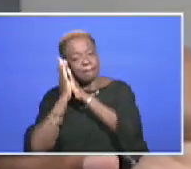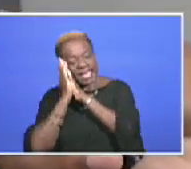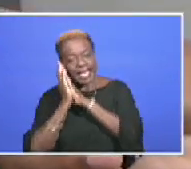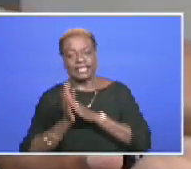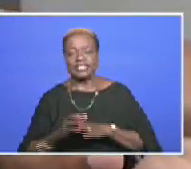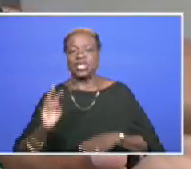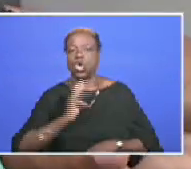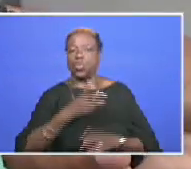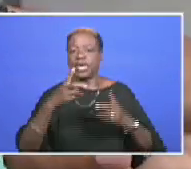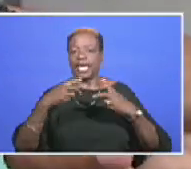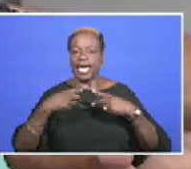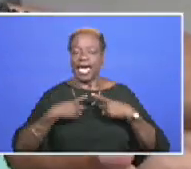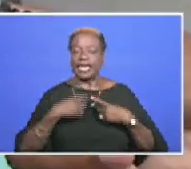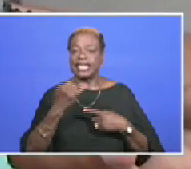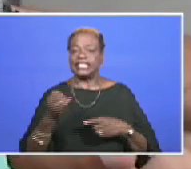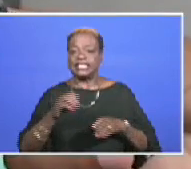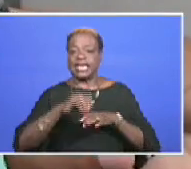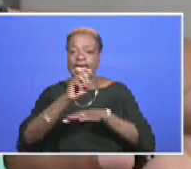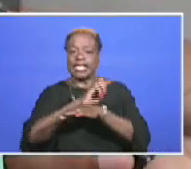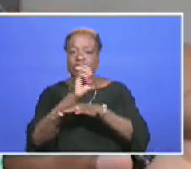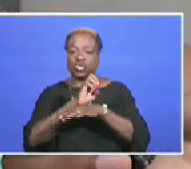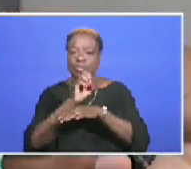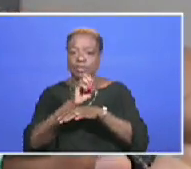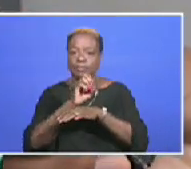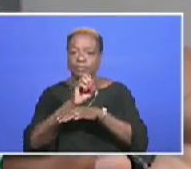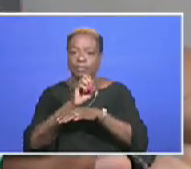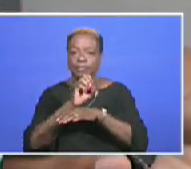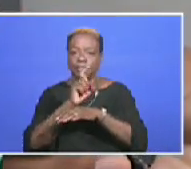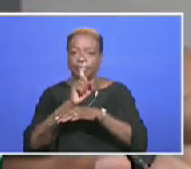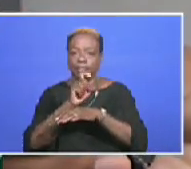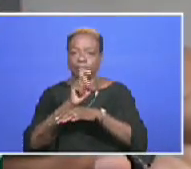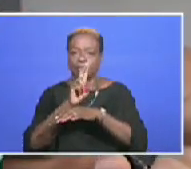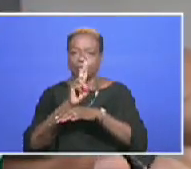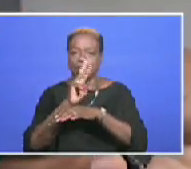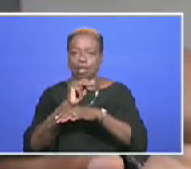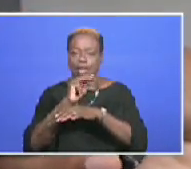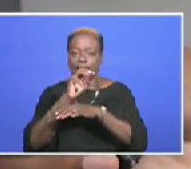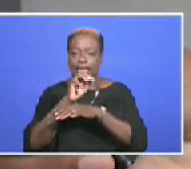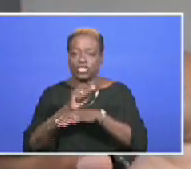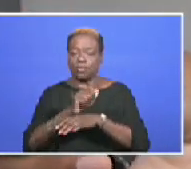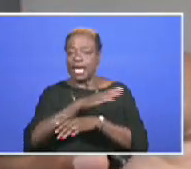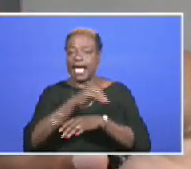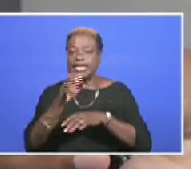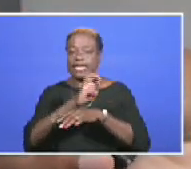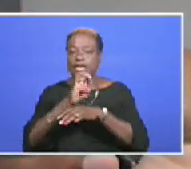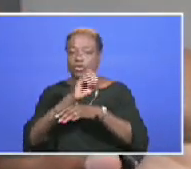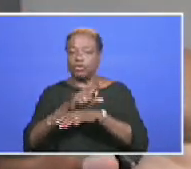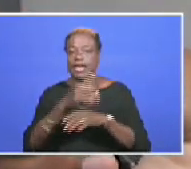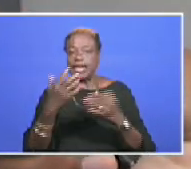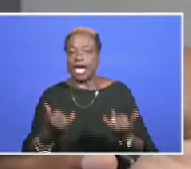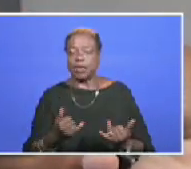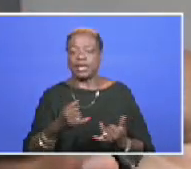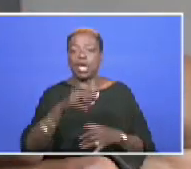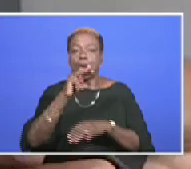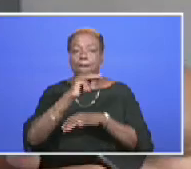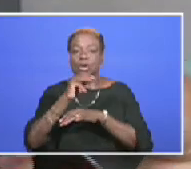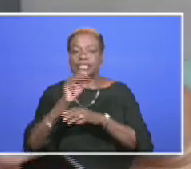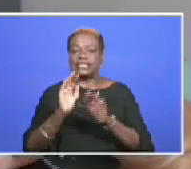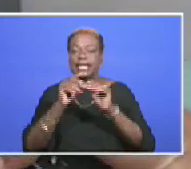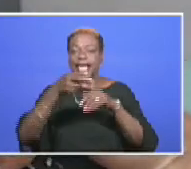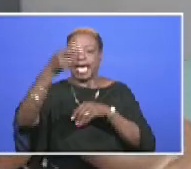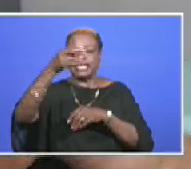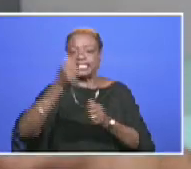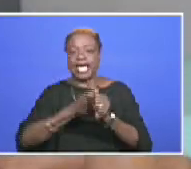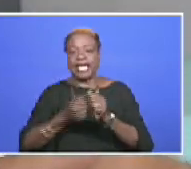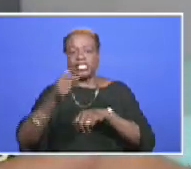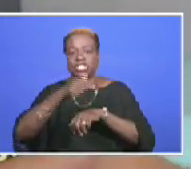Exuma. We had the incident in Eleuthera. And now this event in Montel Heights. Each time, the staff at